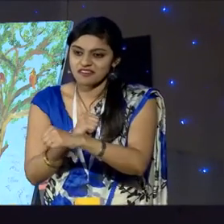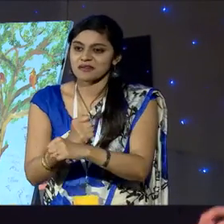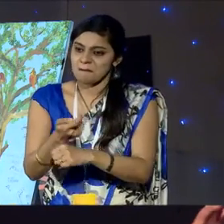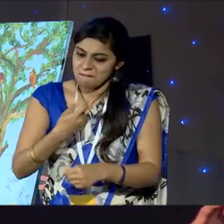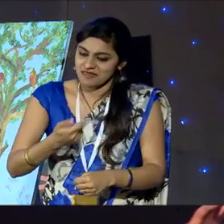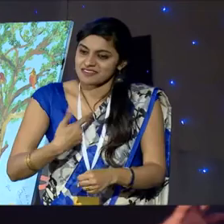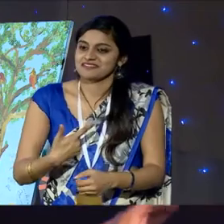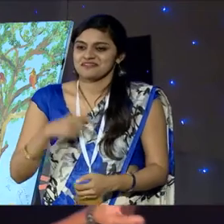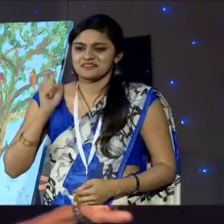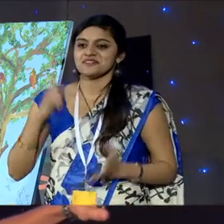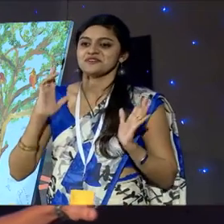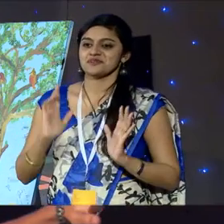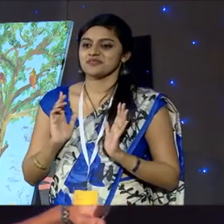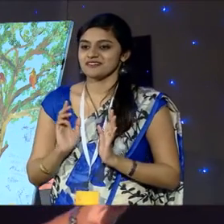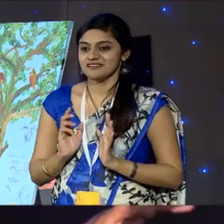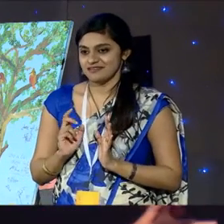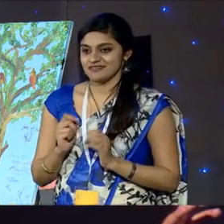make a big deal about